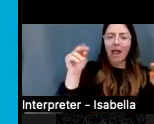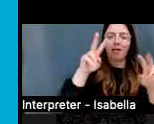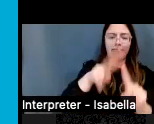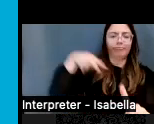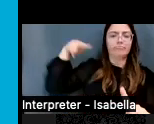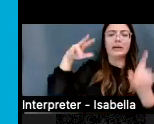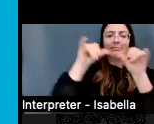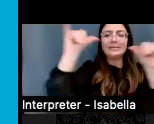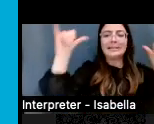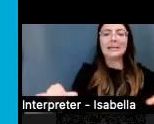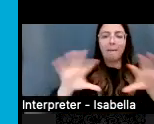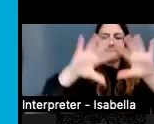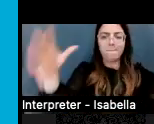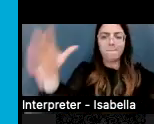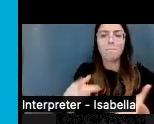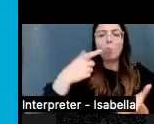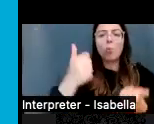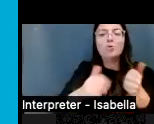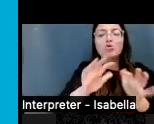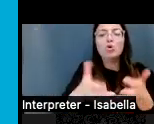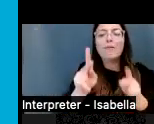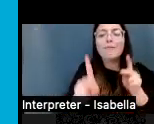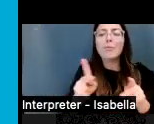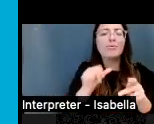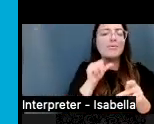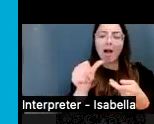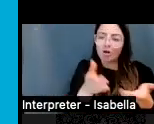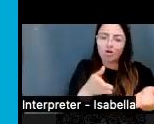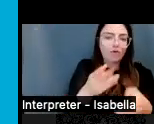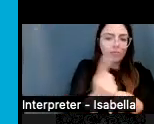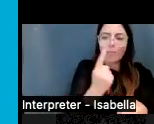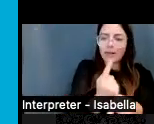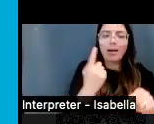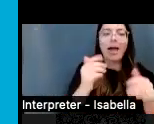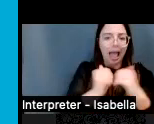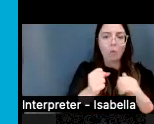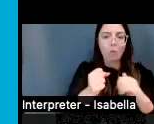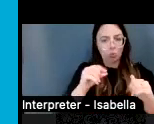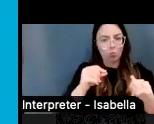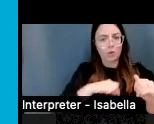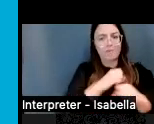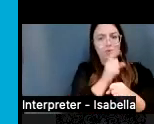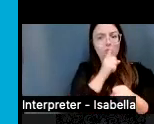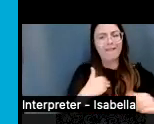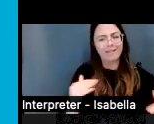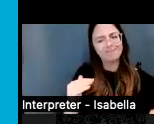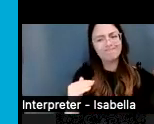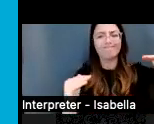been traditionally unserved or underserved and make sure that they still have the same access to vocational